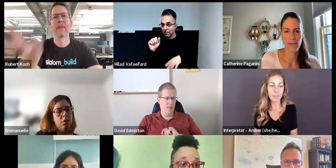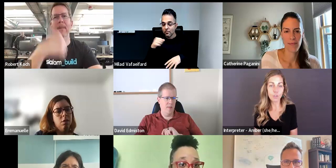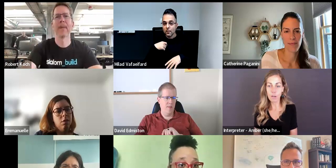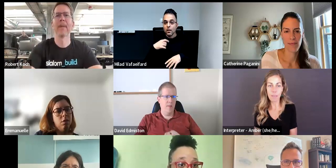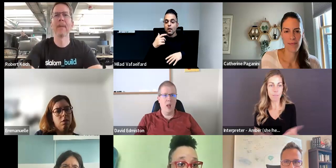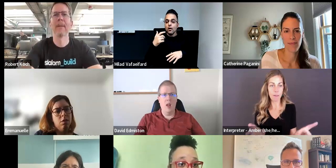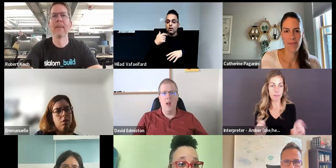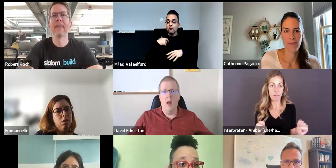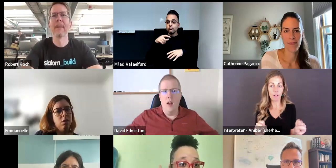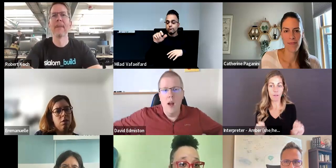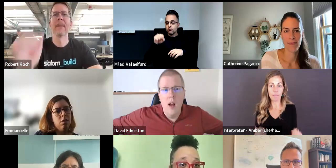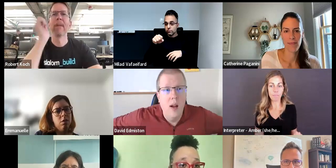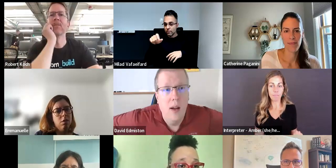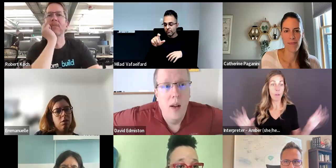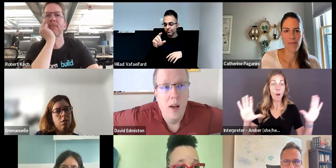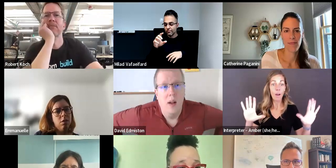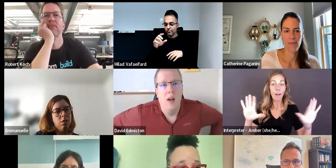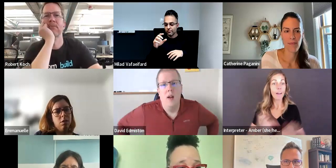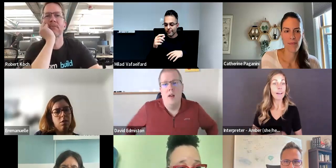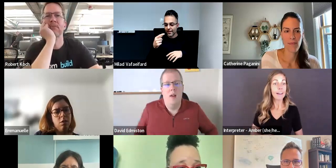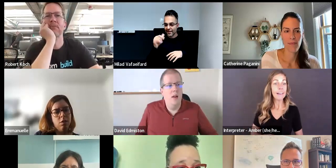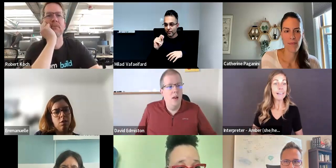Milad's chiming in, but